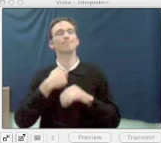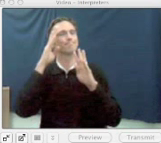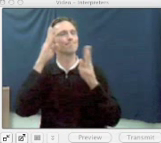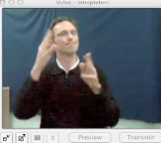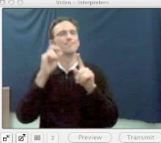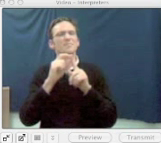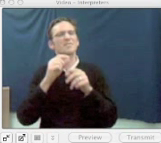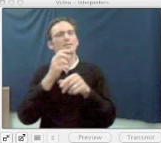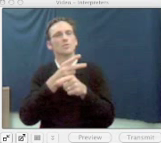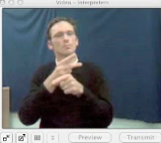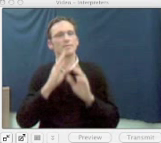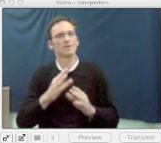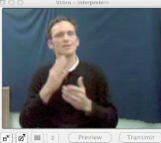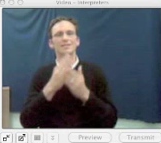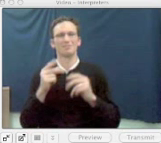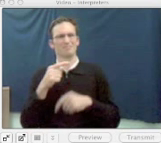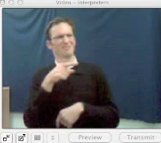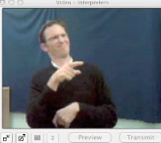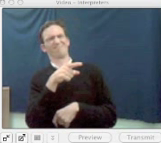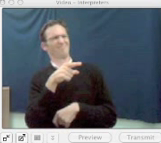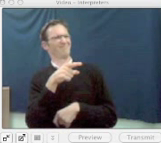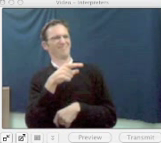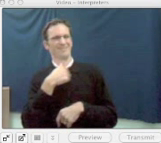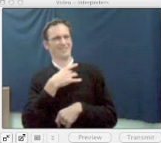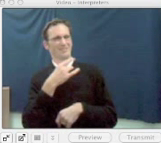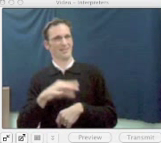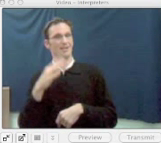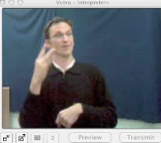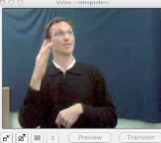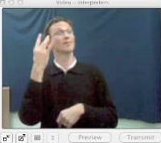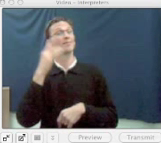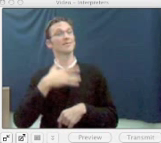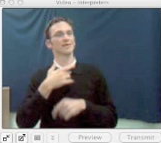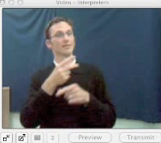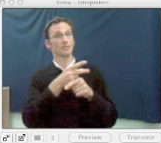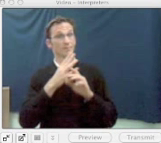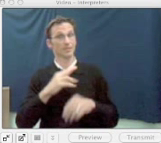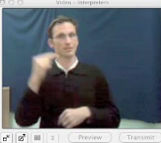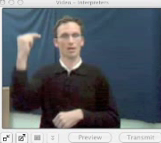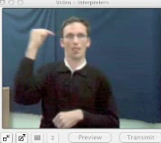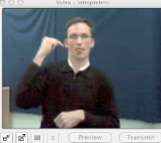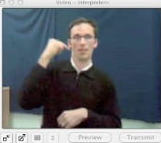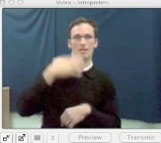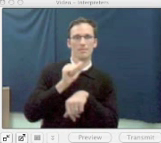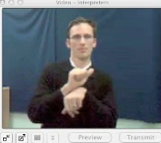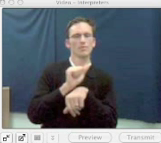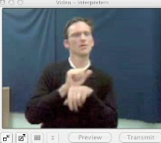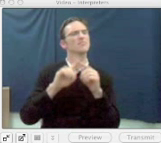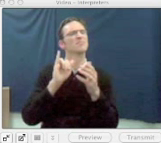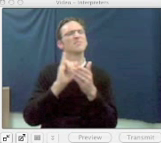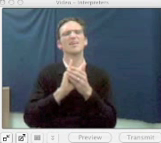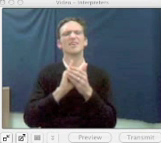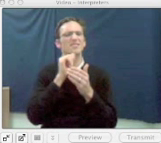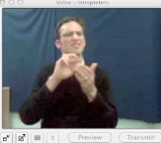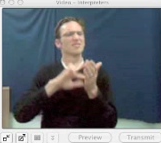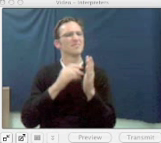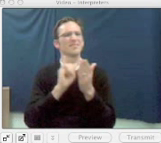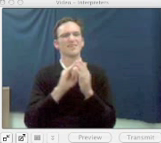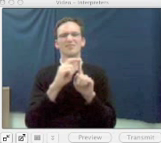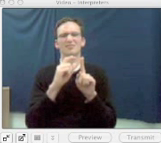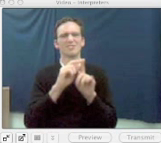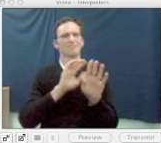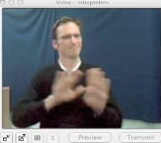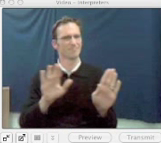it sounds like somebody is watching you do your work, but that's actually not what the term means. If you break it down, it really only means